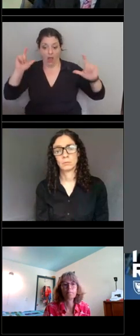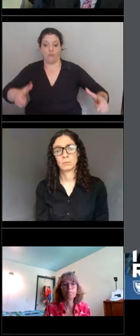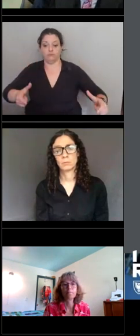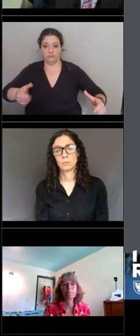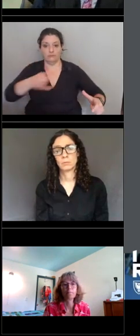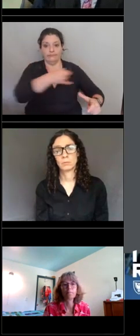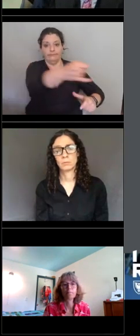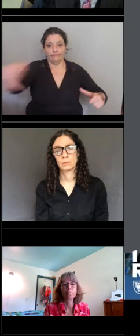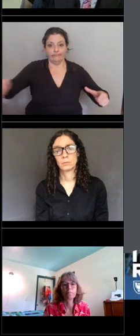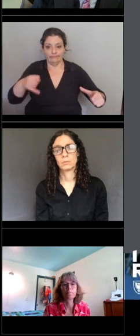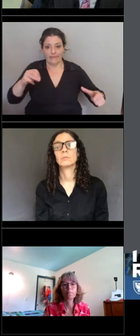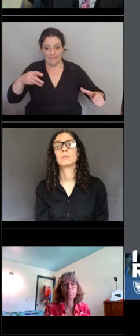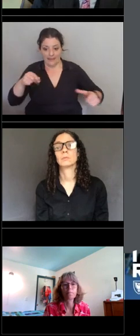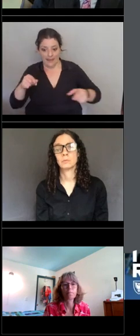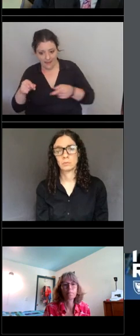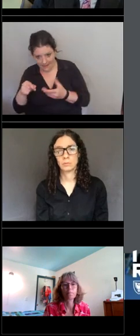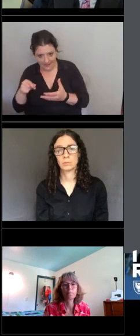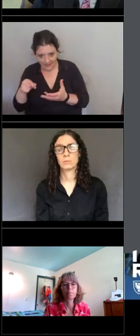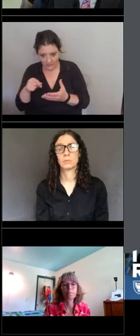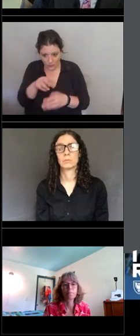So especially in